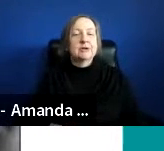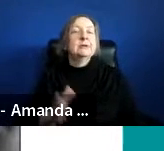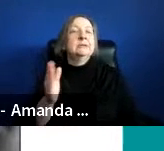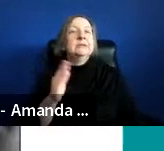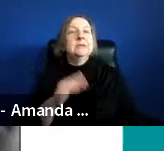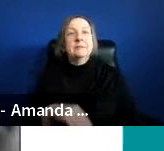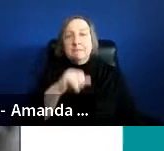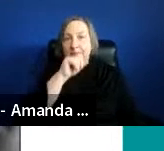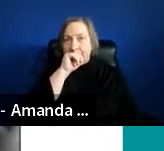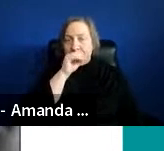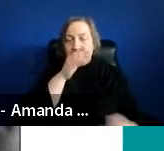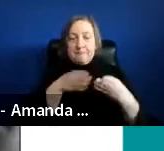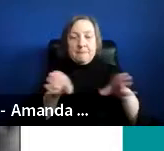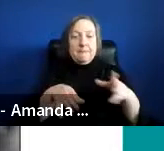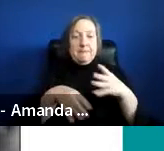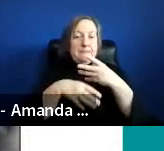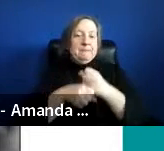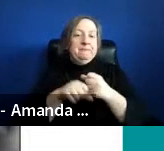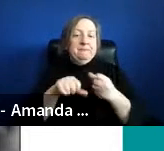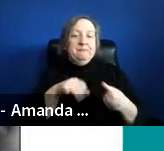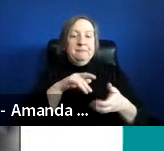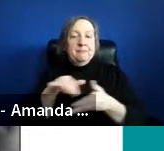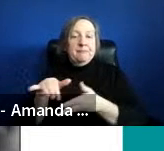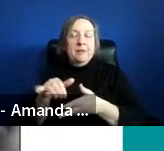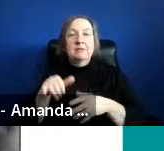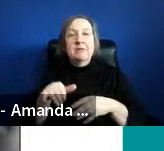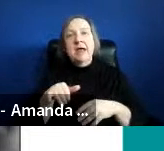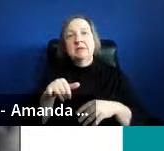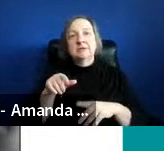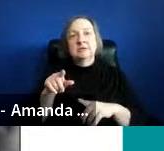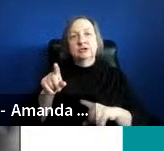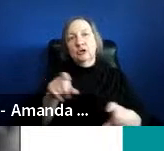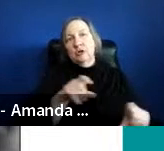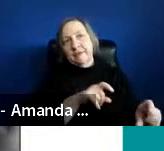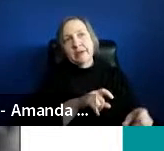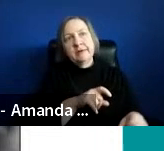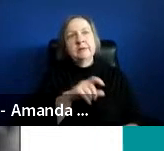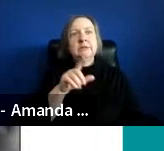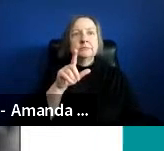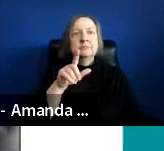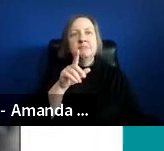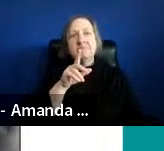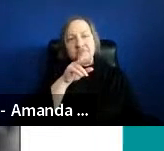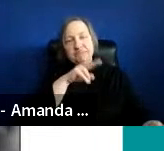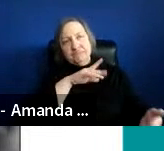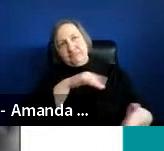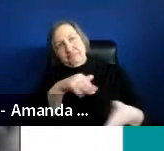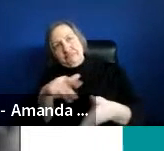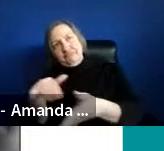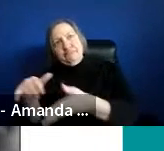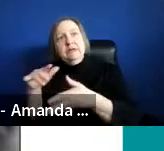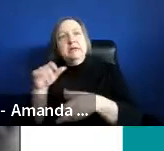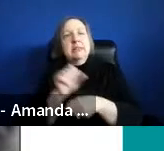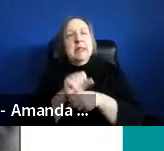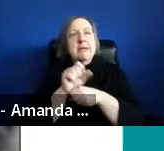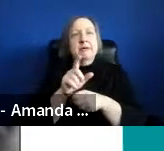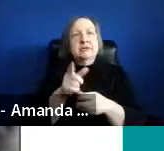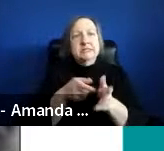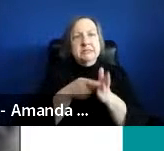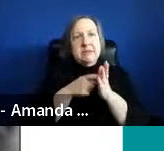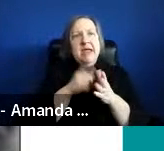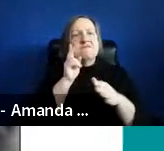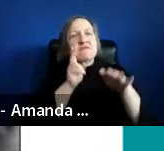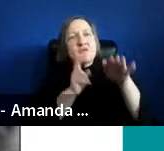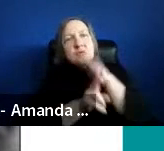So an overview of the study is, it was a survey of labor demand forecasts for regional public capital projects over $15